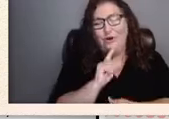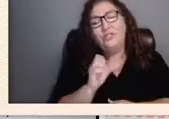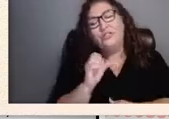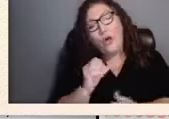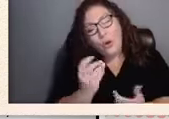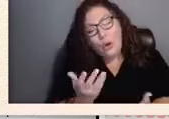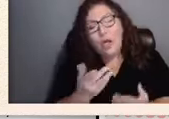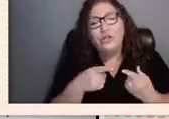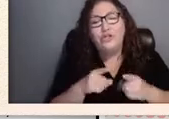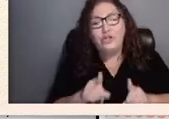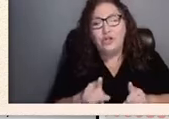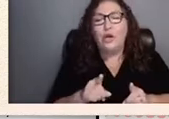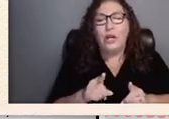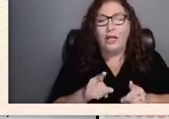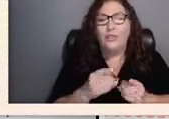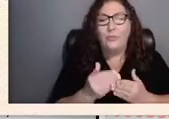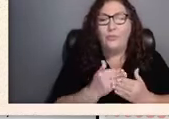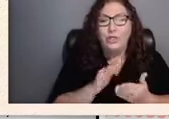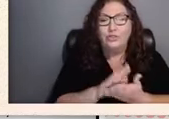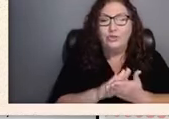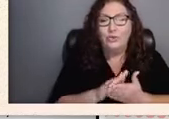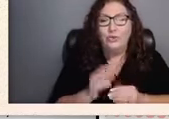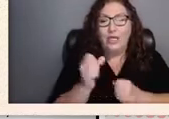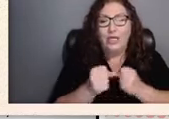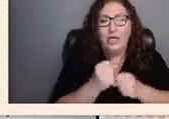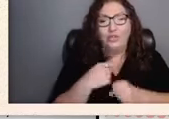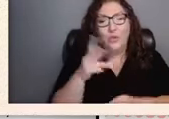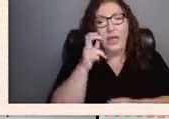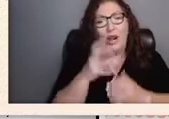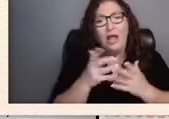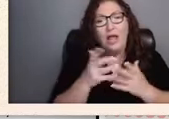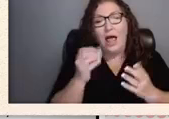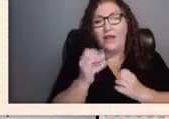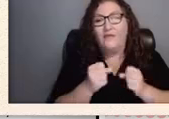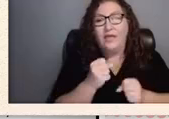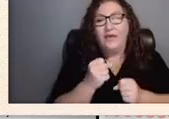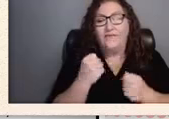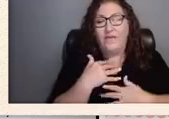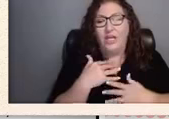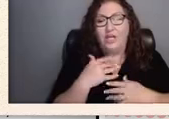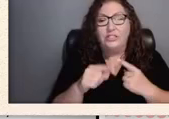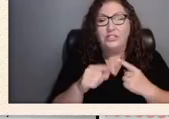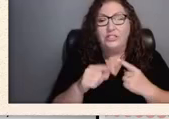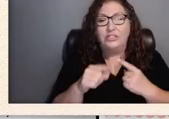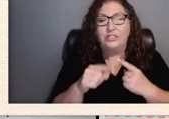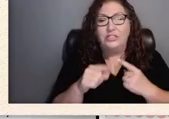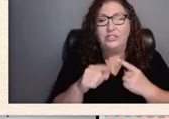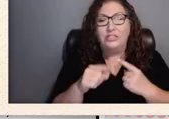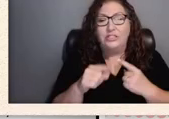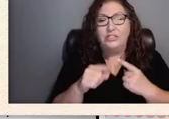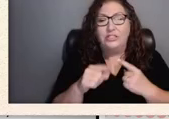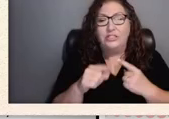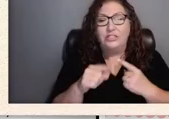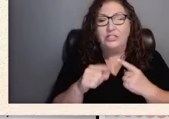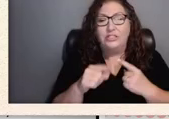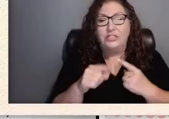the preschool years, we hear a lot of fears about sort of imagined consequences or imagined stimuli that are